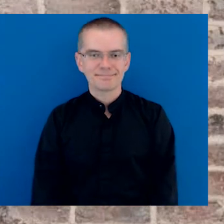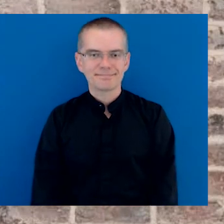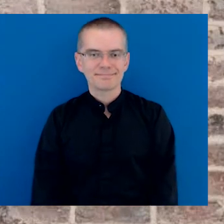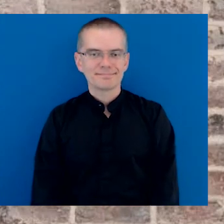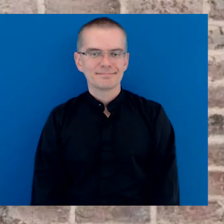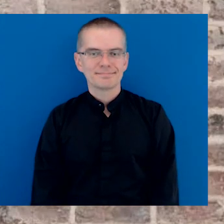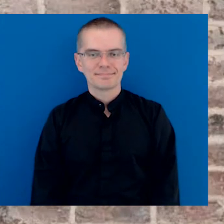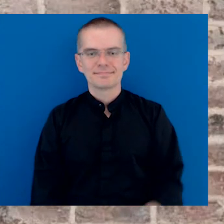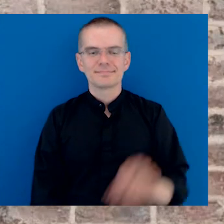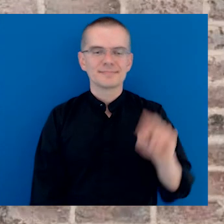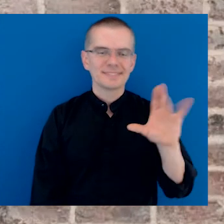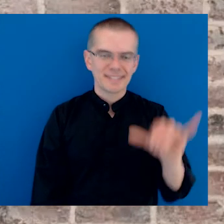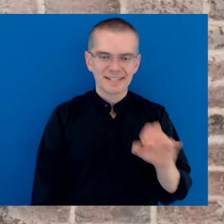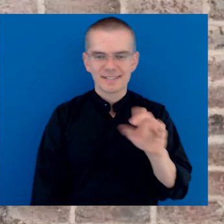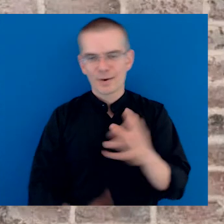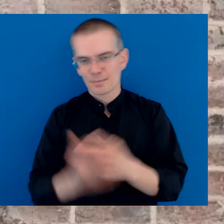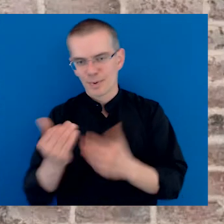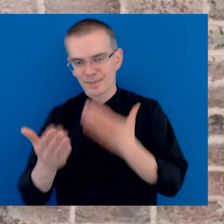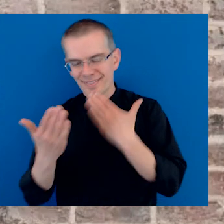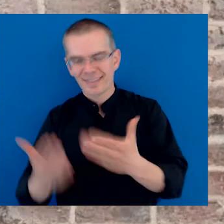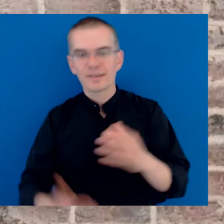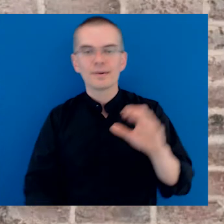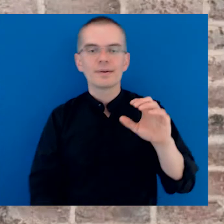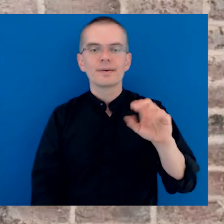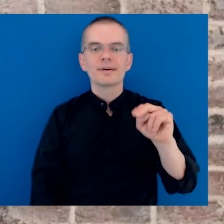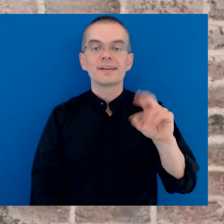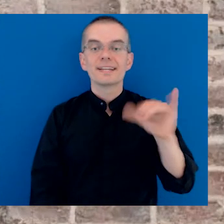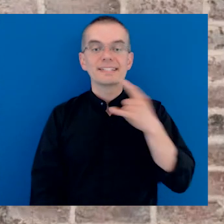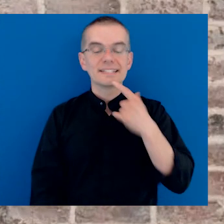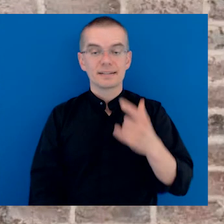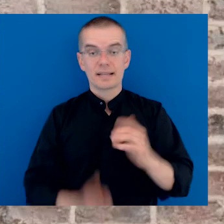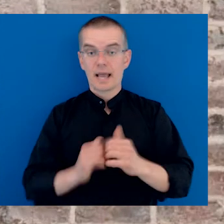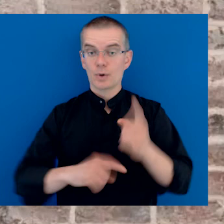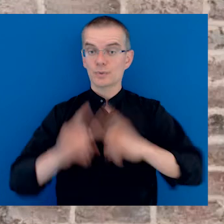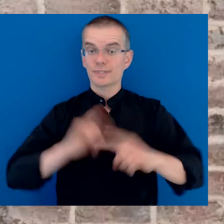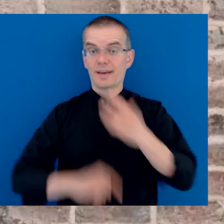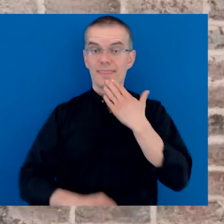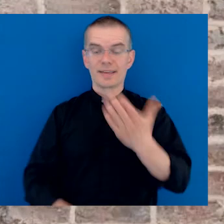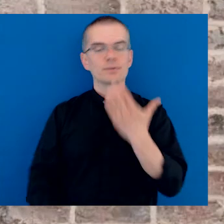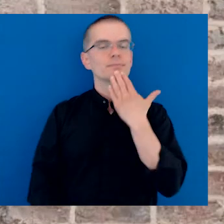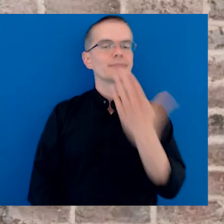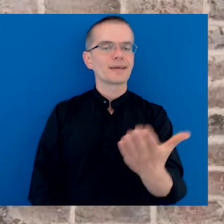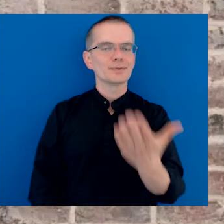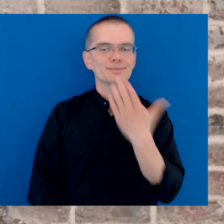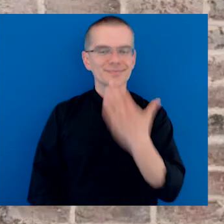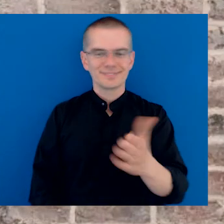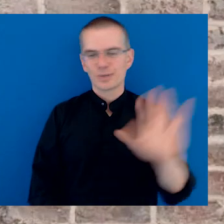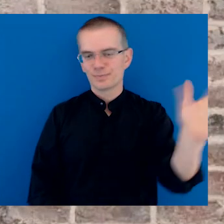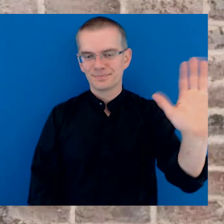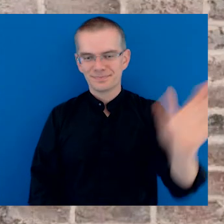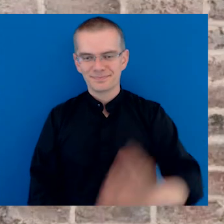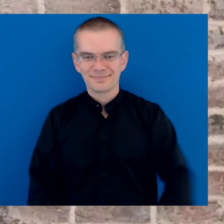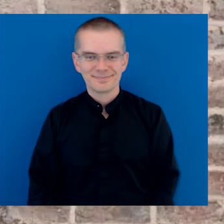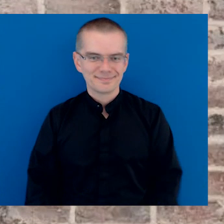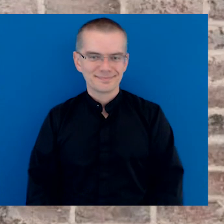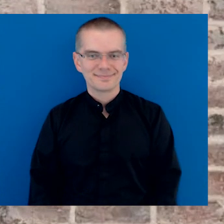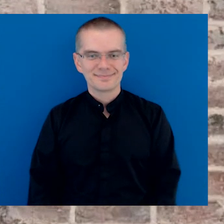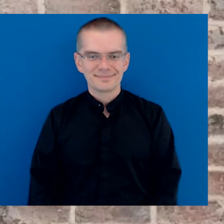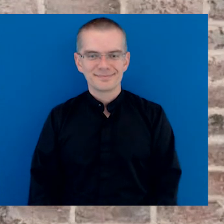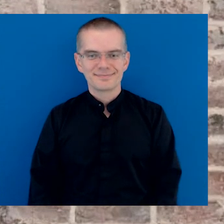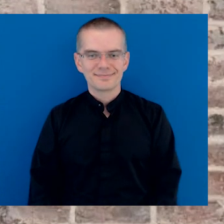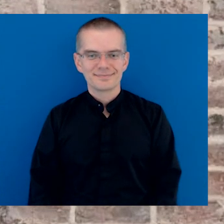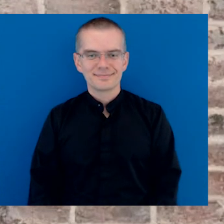you, everyone. Thank you so much. To be here. And this thank you in sign language. So thank you.